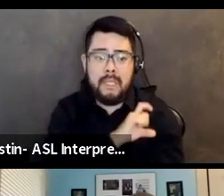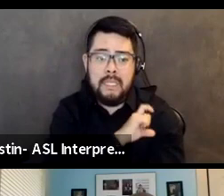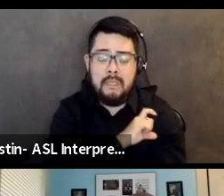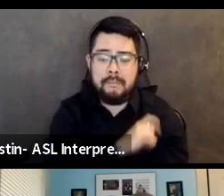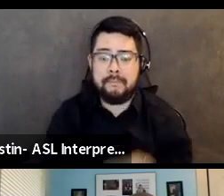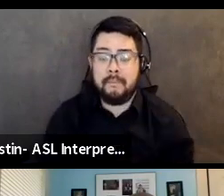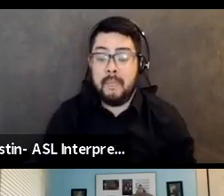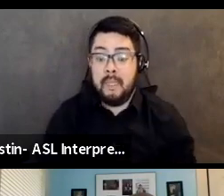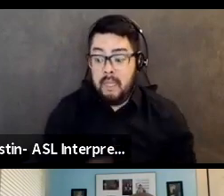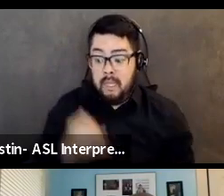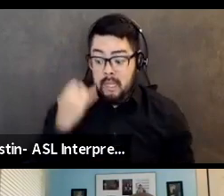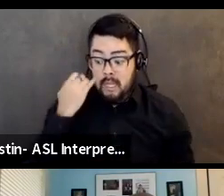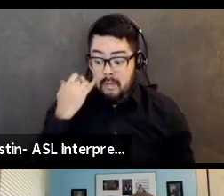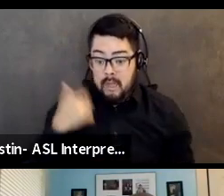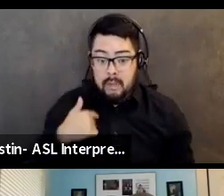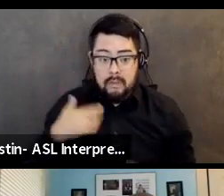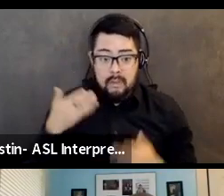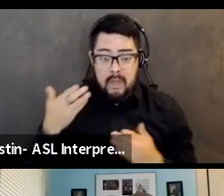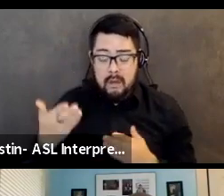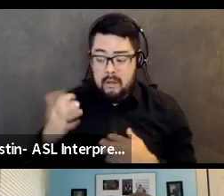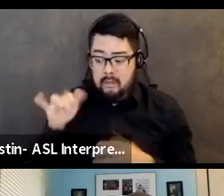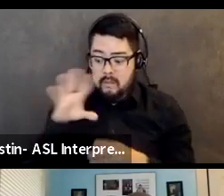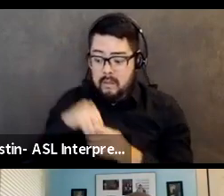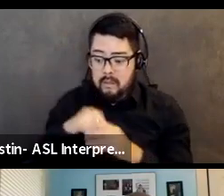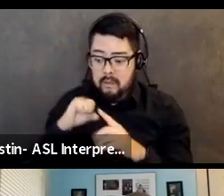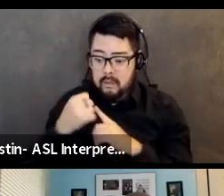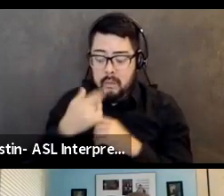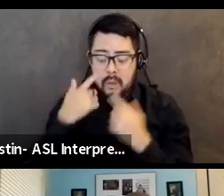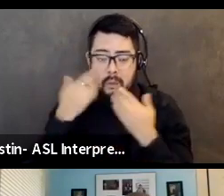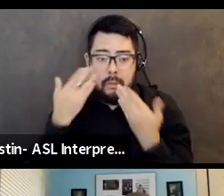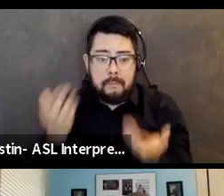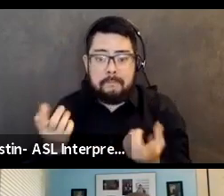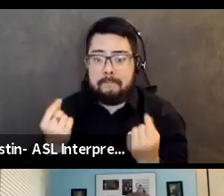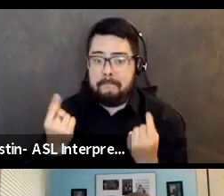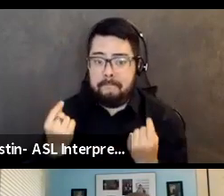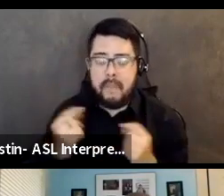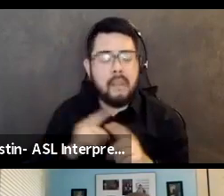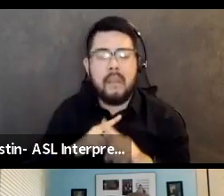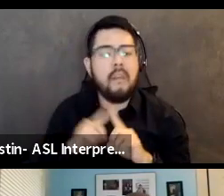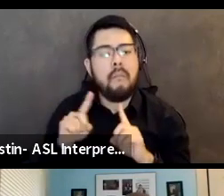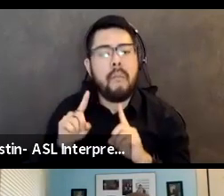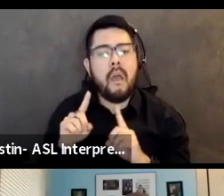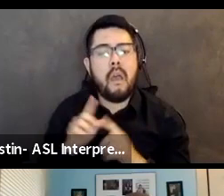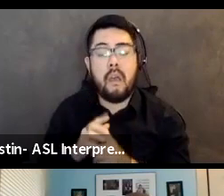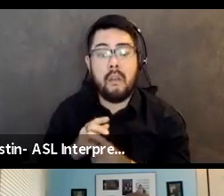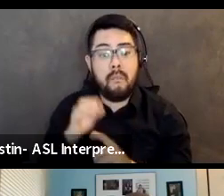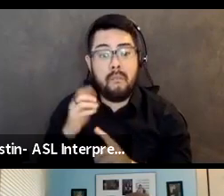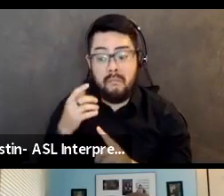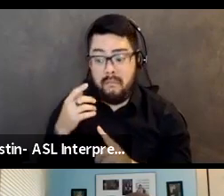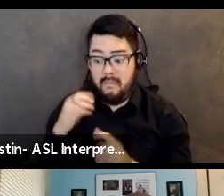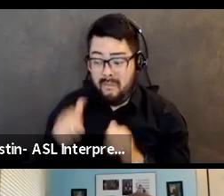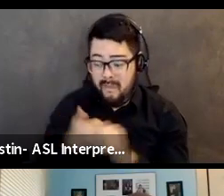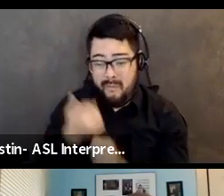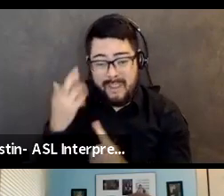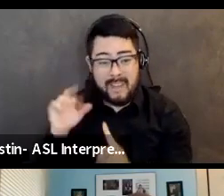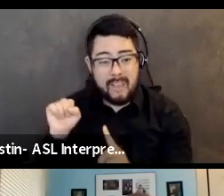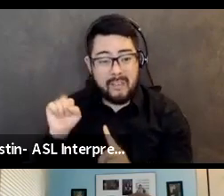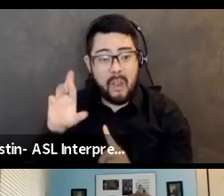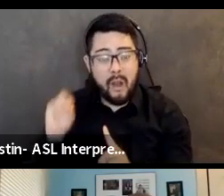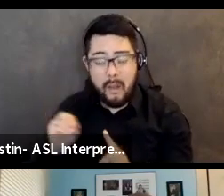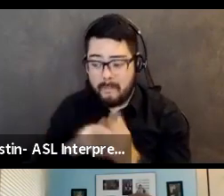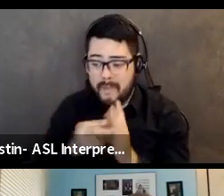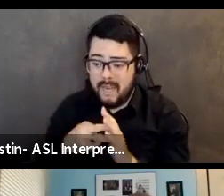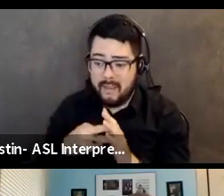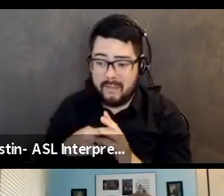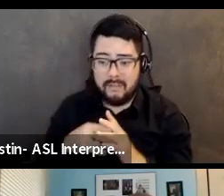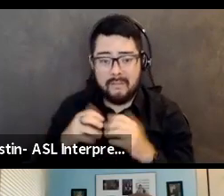know what i would have done in those situations but that's not because there's an sro in the building there's a deeper